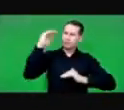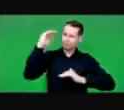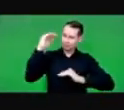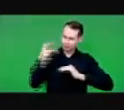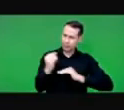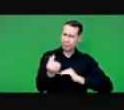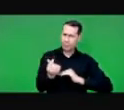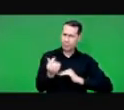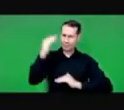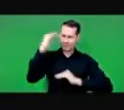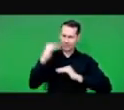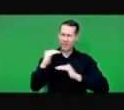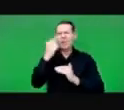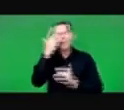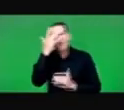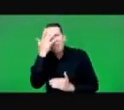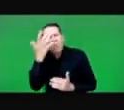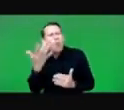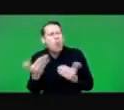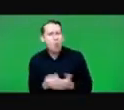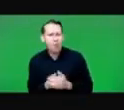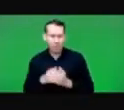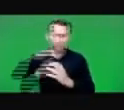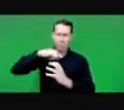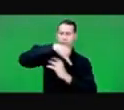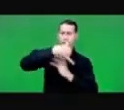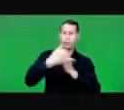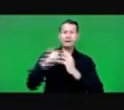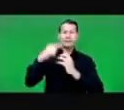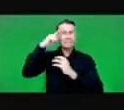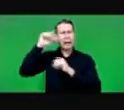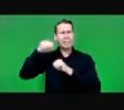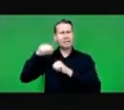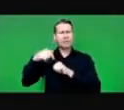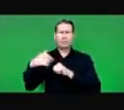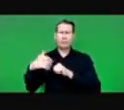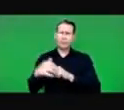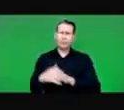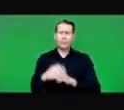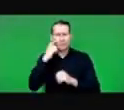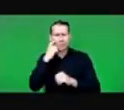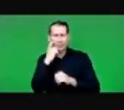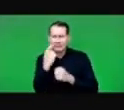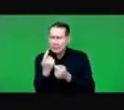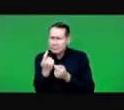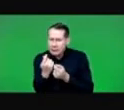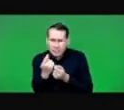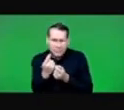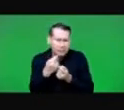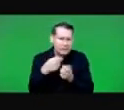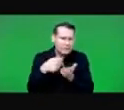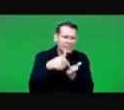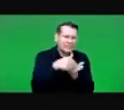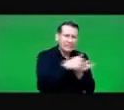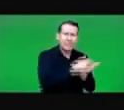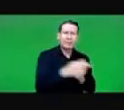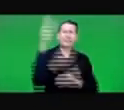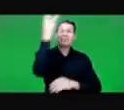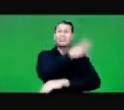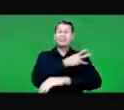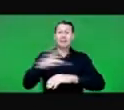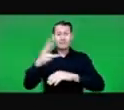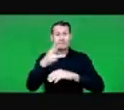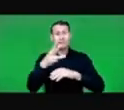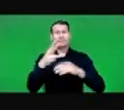is to improve the capacity and lower this in the satellites. And we've invested a significant amount of dollars in